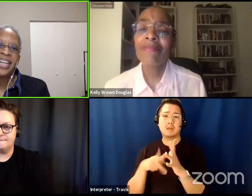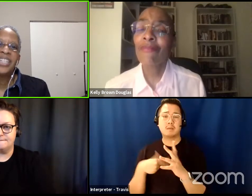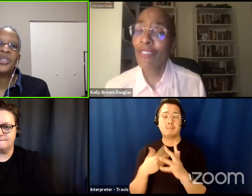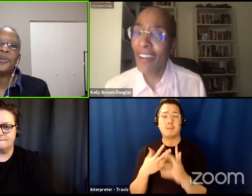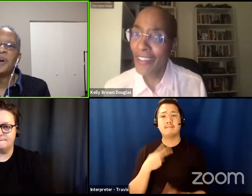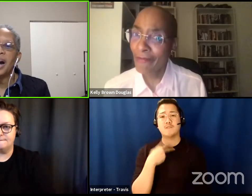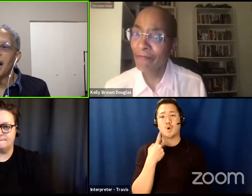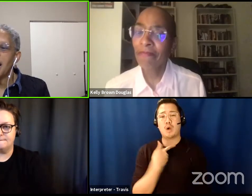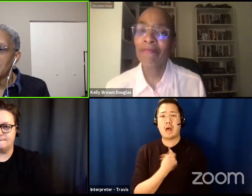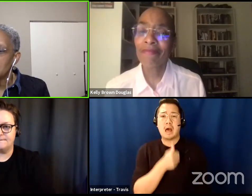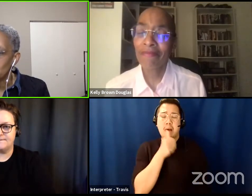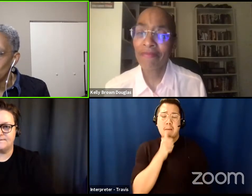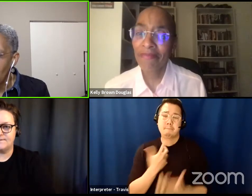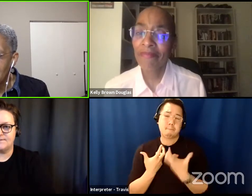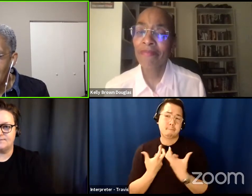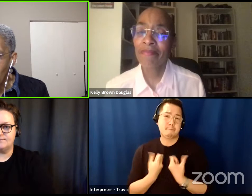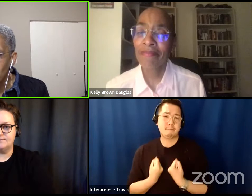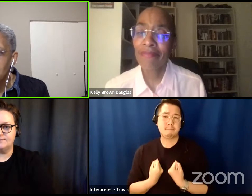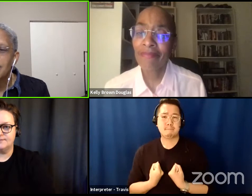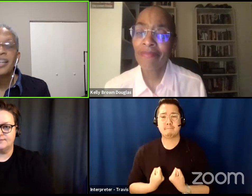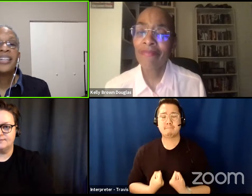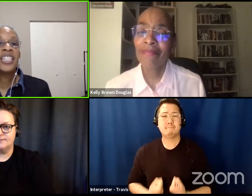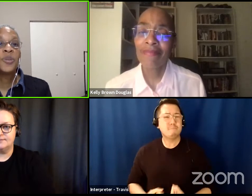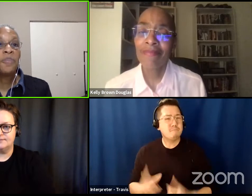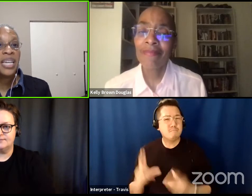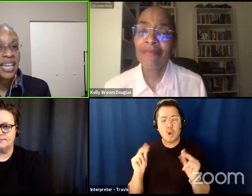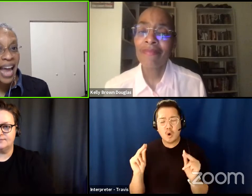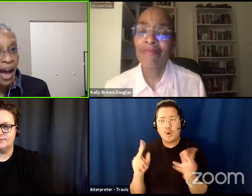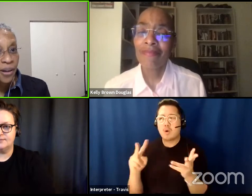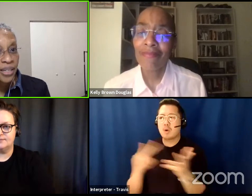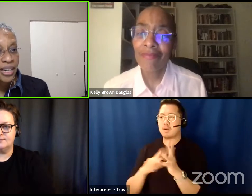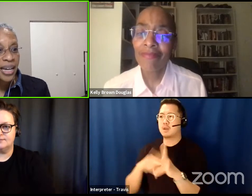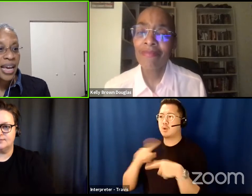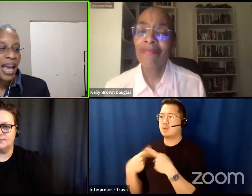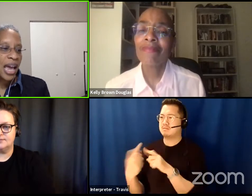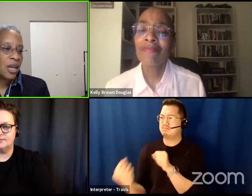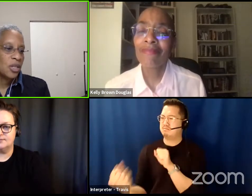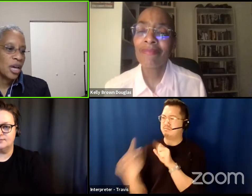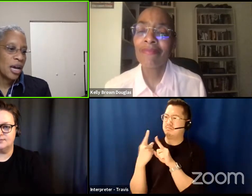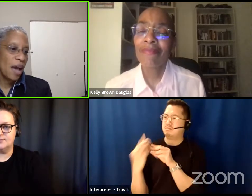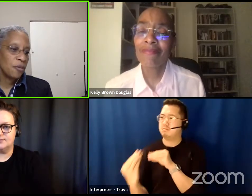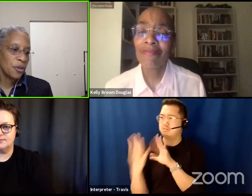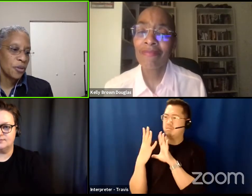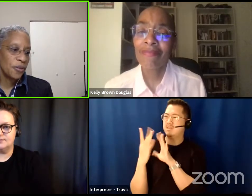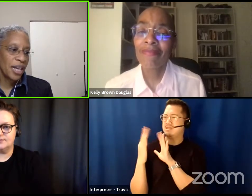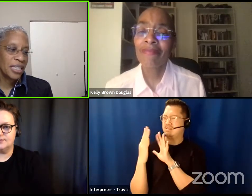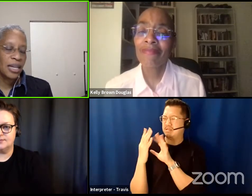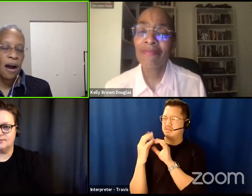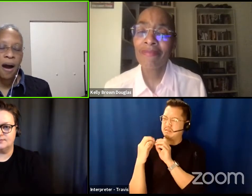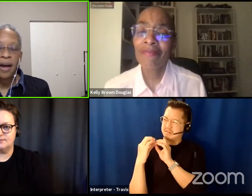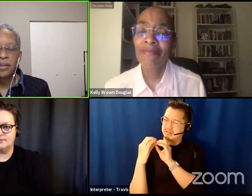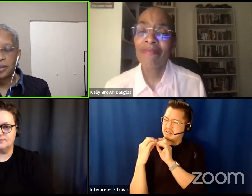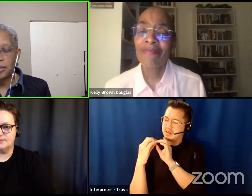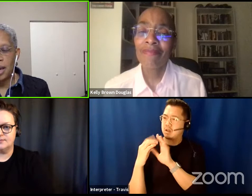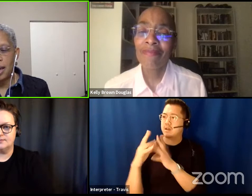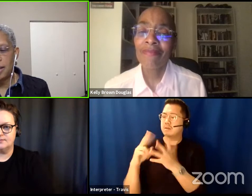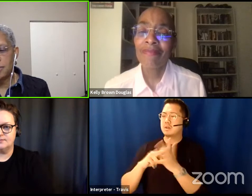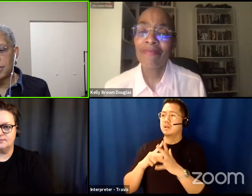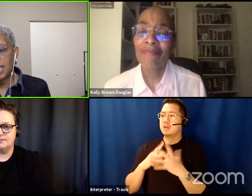right? To write it out, to speak it out. And after reflecting